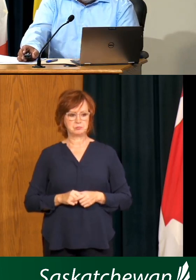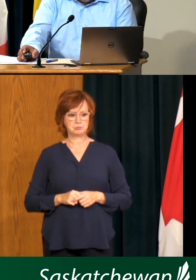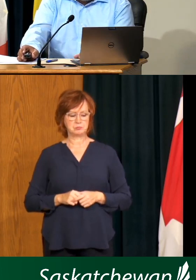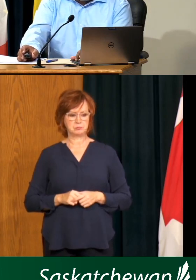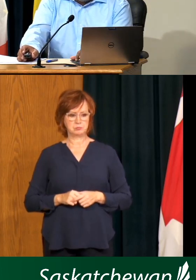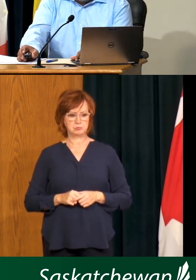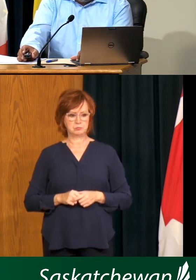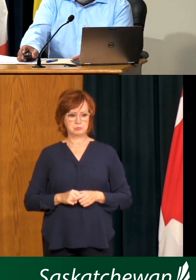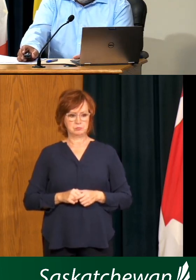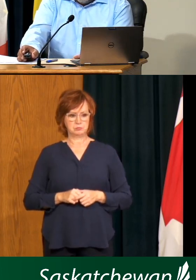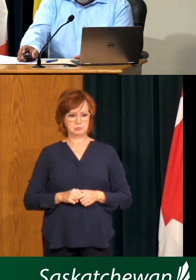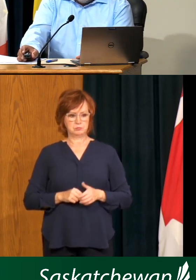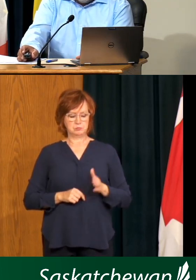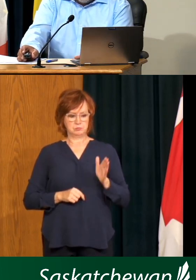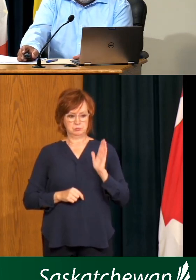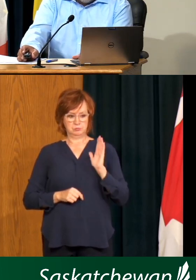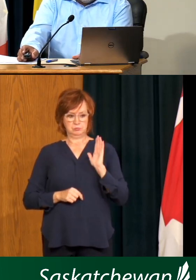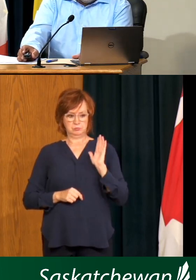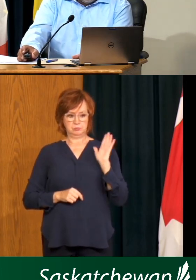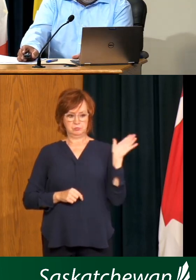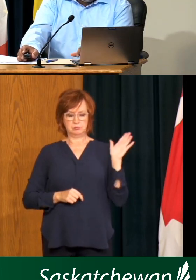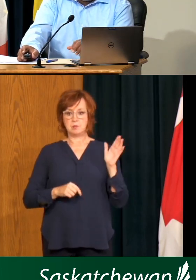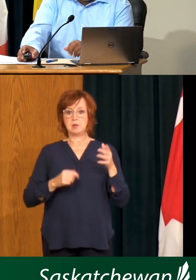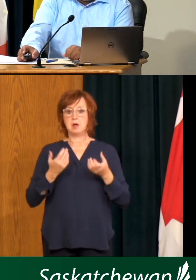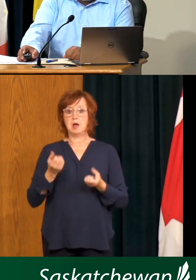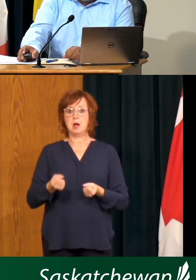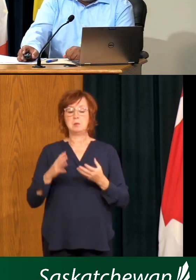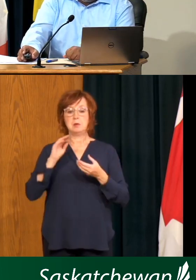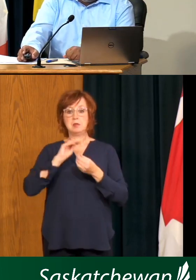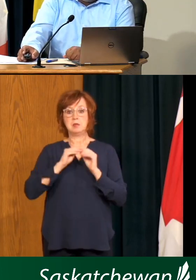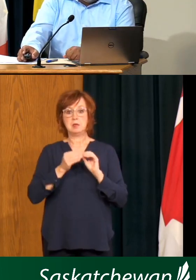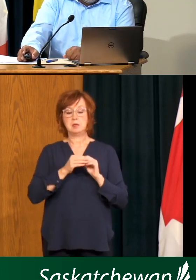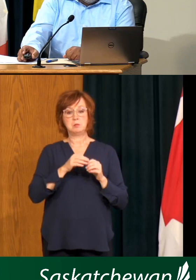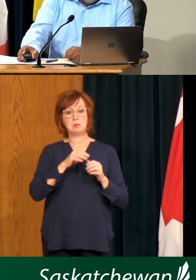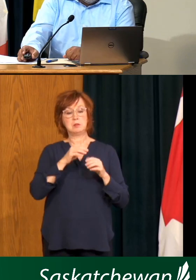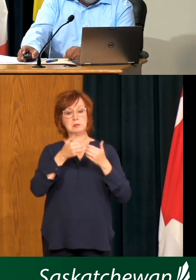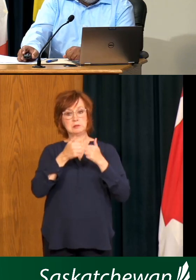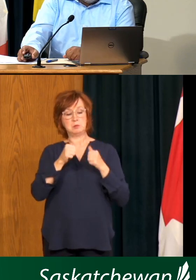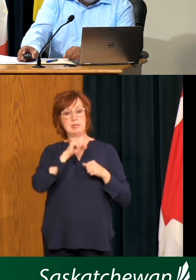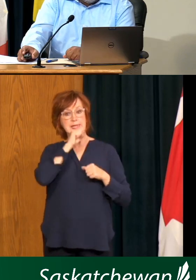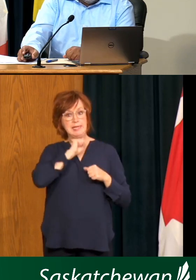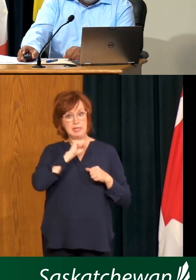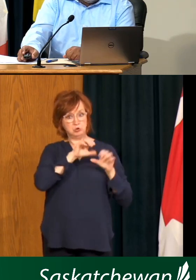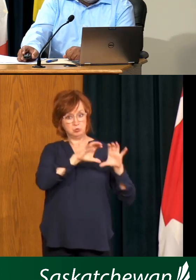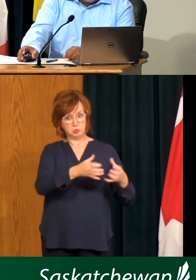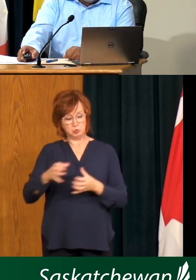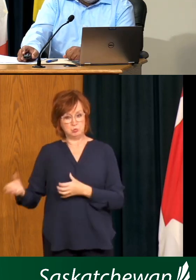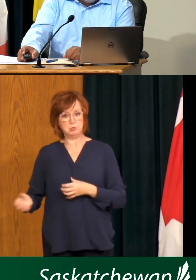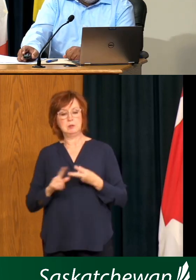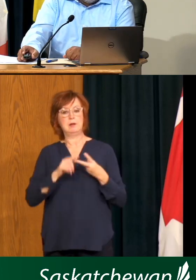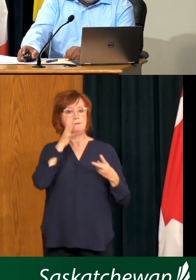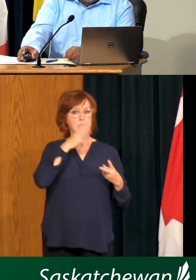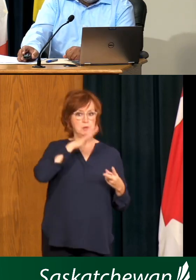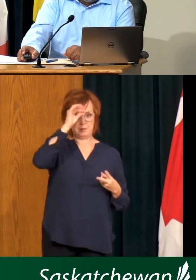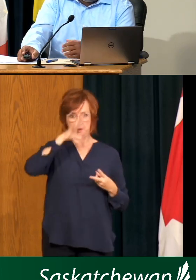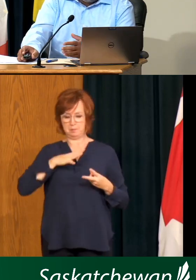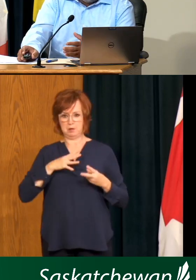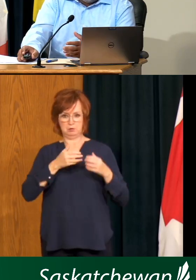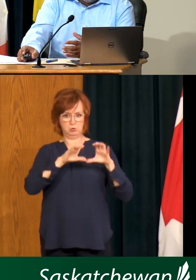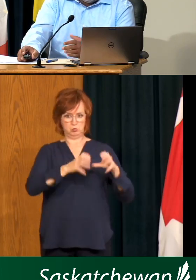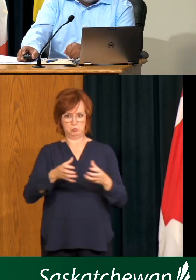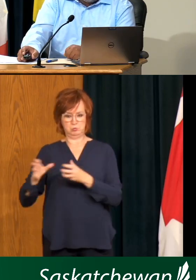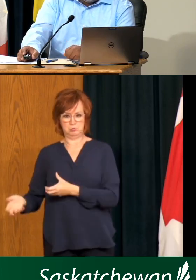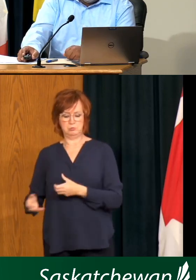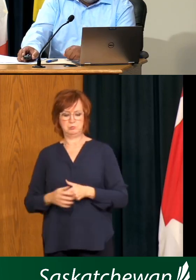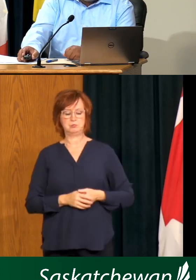If you look at number of cases confirmed by age and gender, so we do notice that